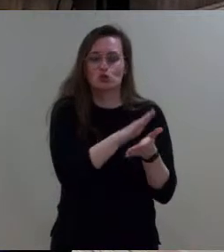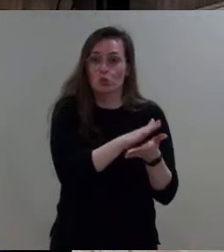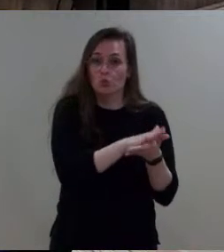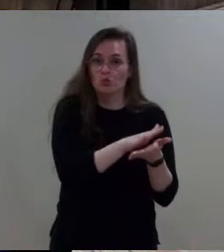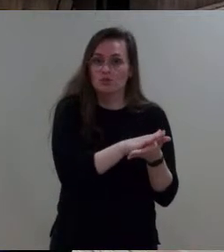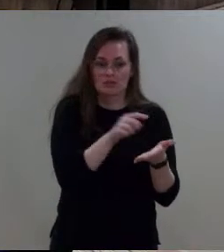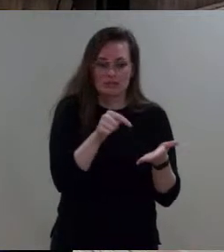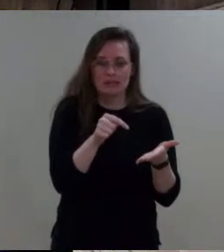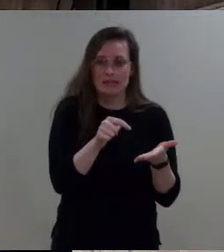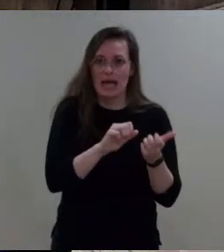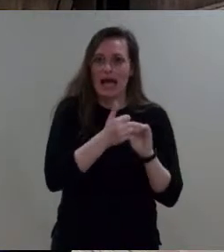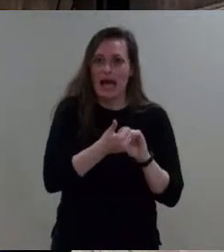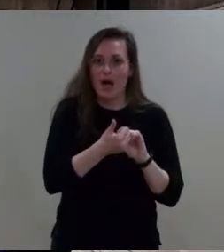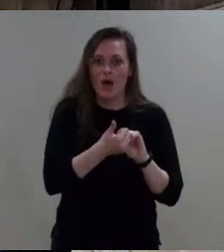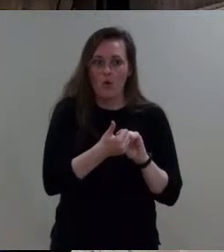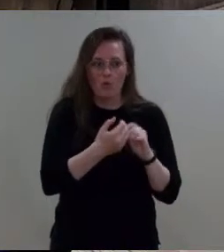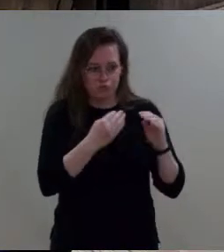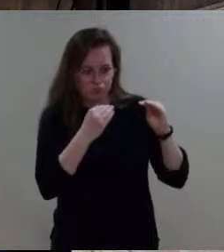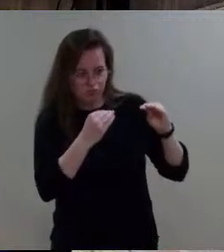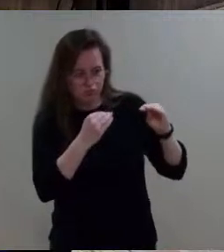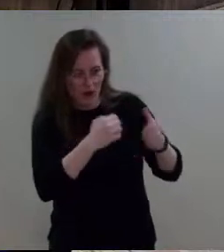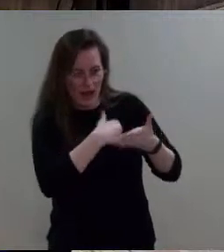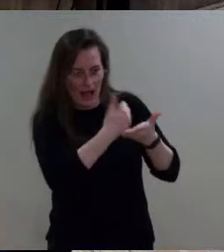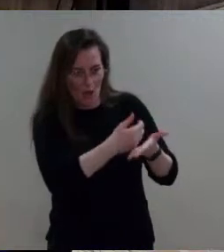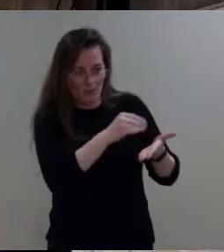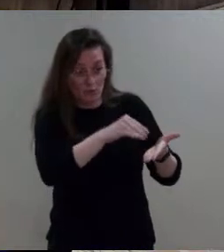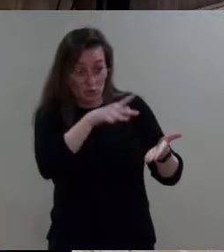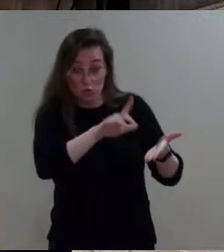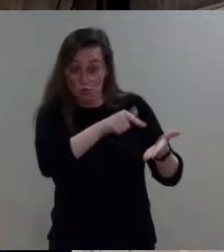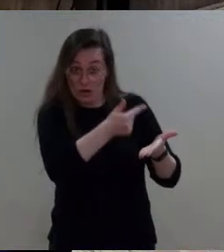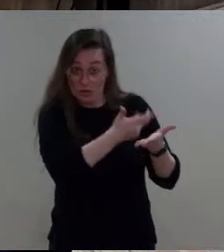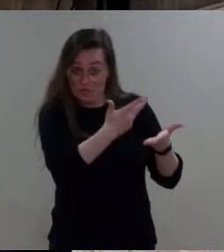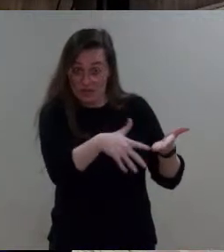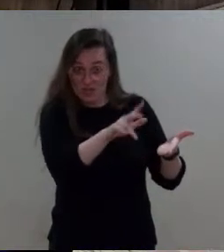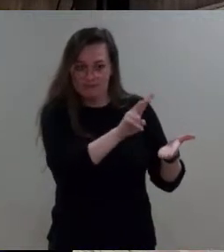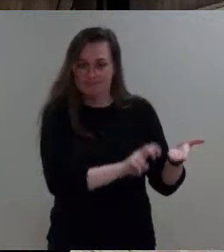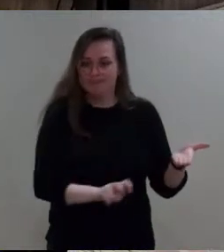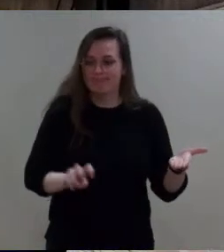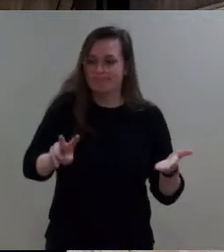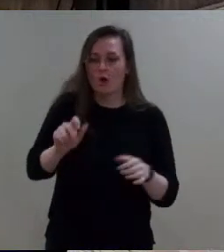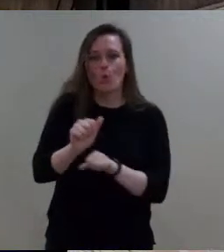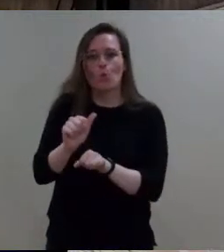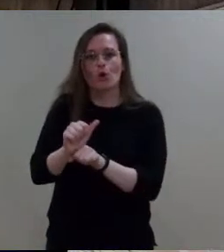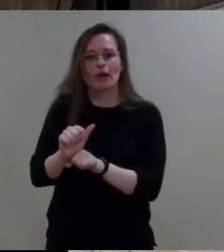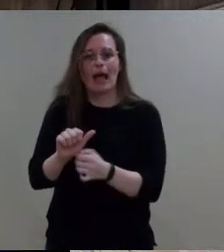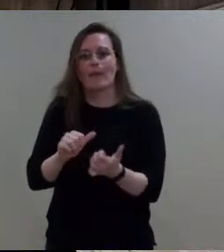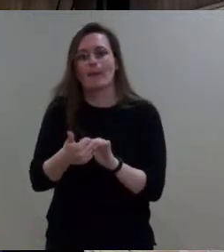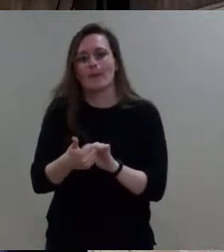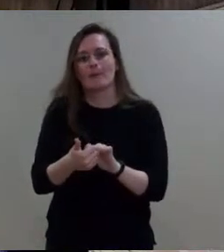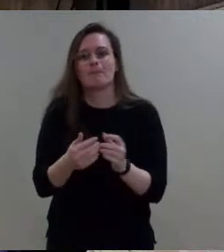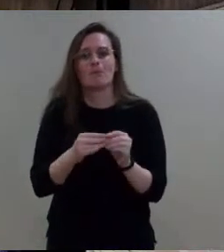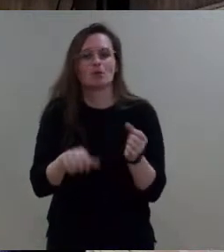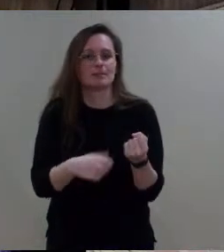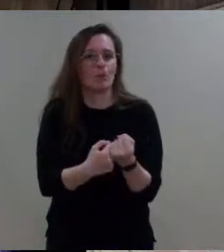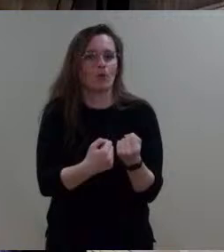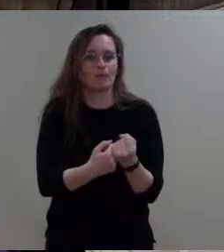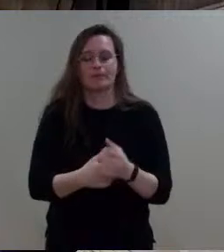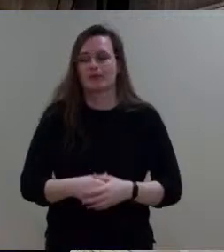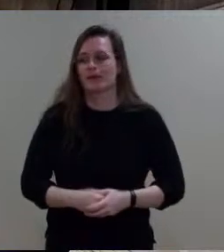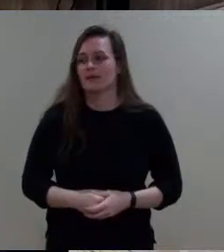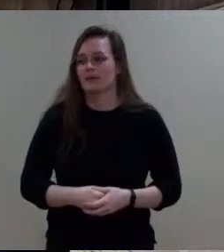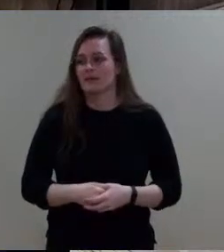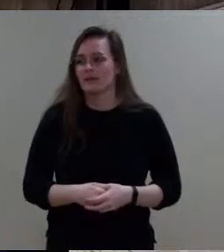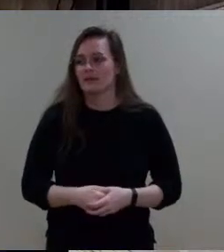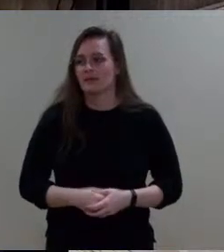to move to the workforce after their studies have finished. And their words are everywhere we went. What they talked about was